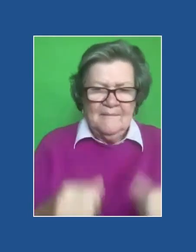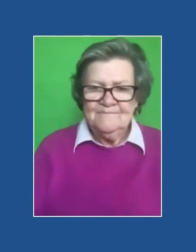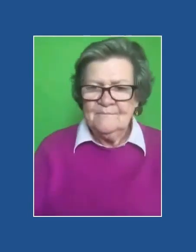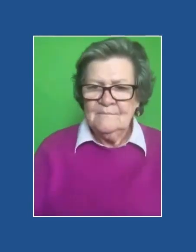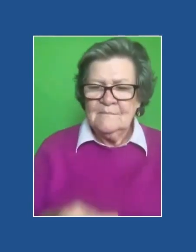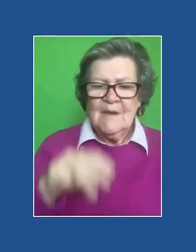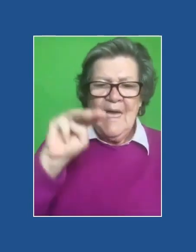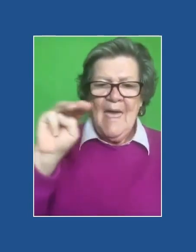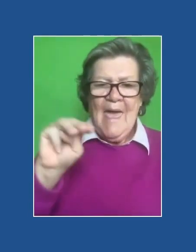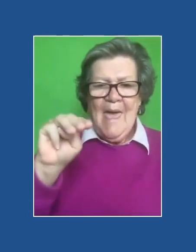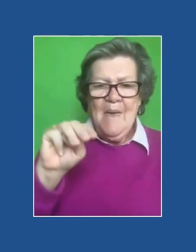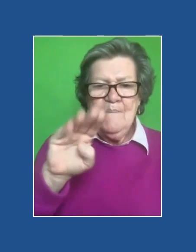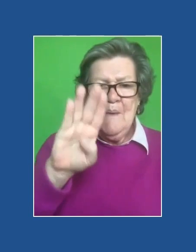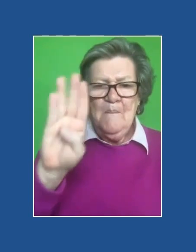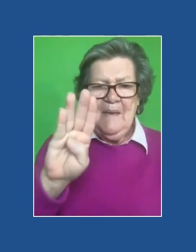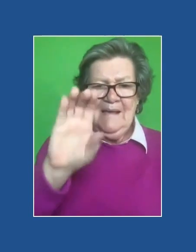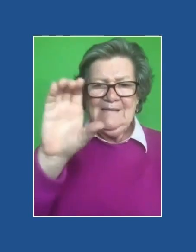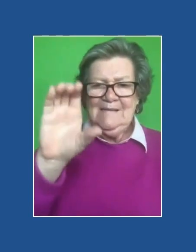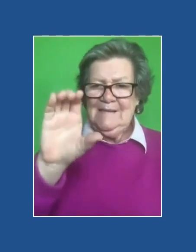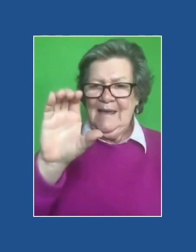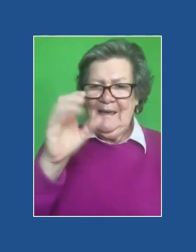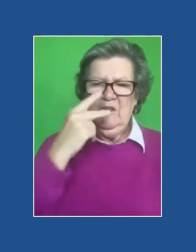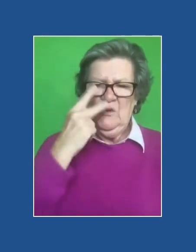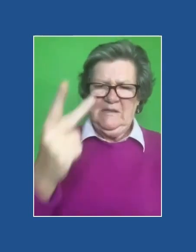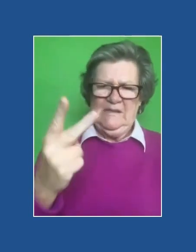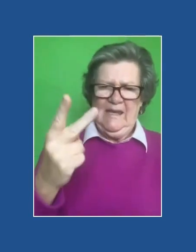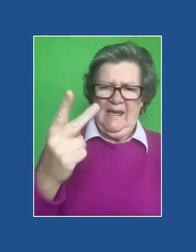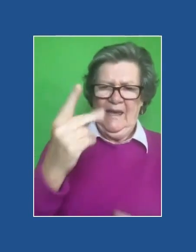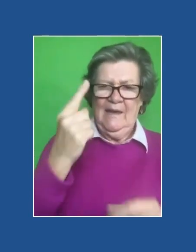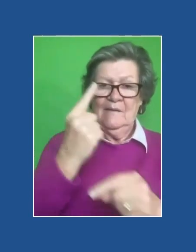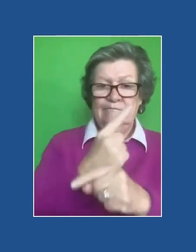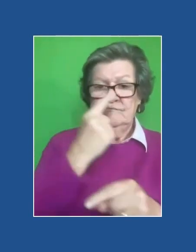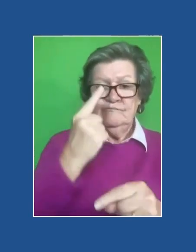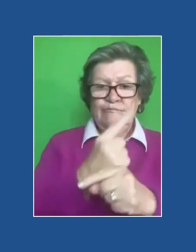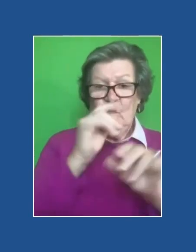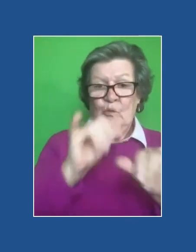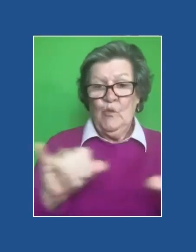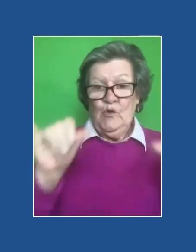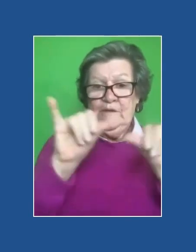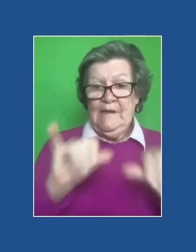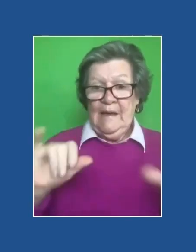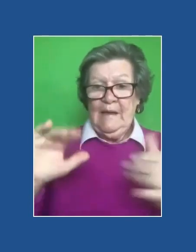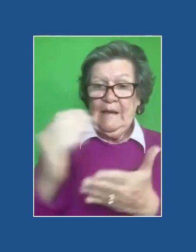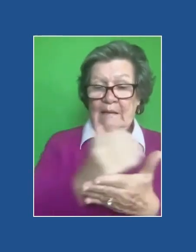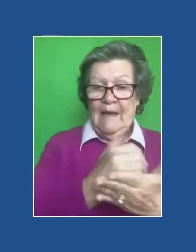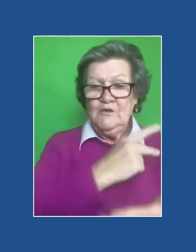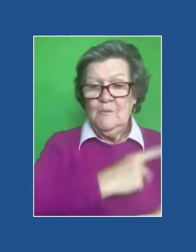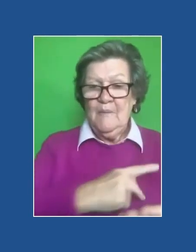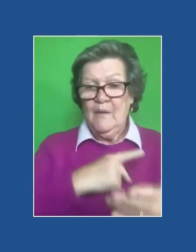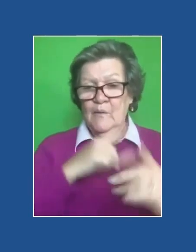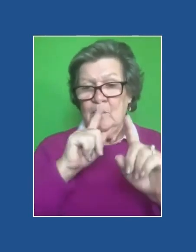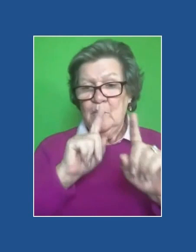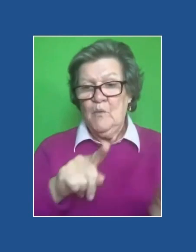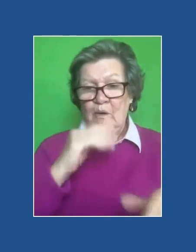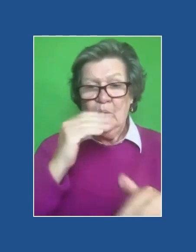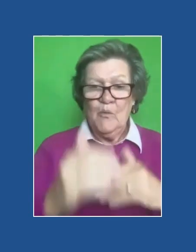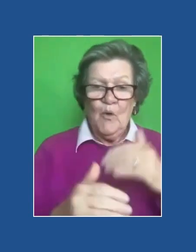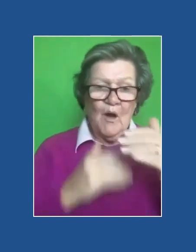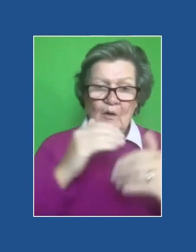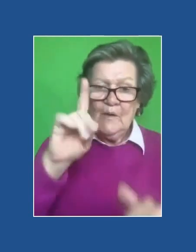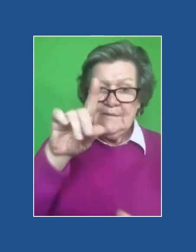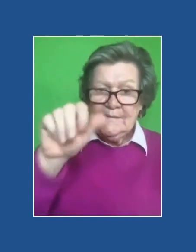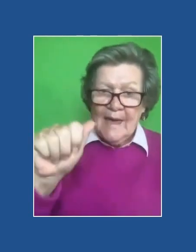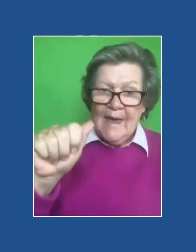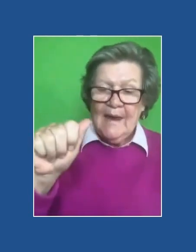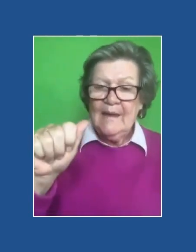MBC, refers to routine collection of patient-reported progress data throughout their treatment in order to guide